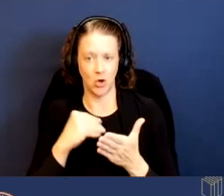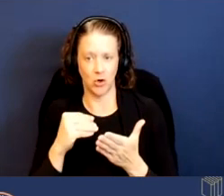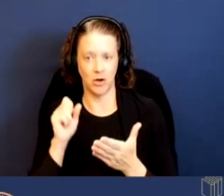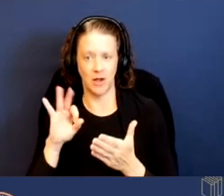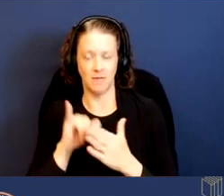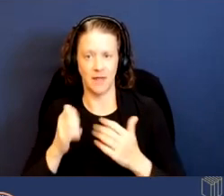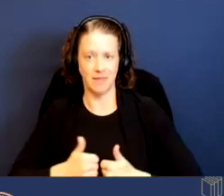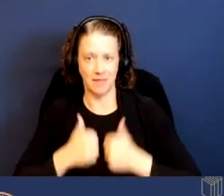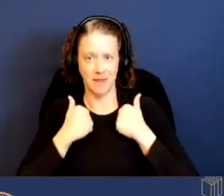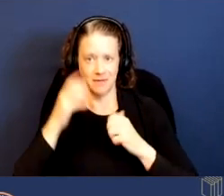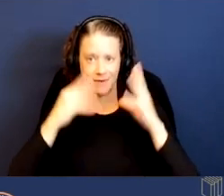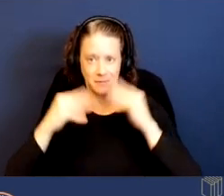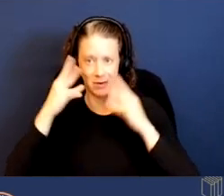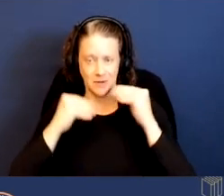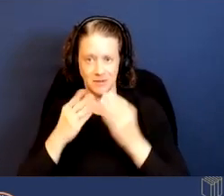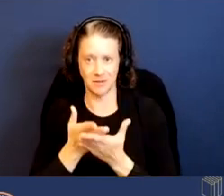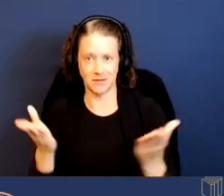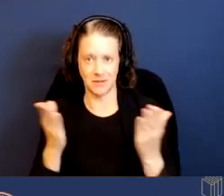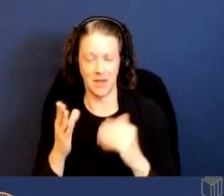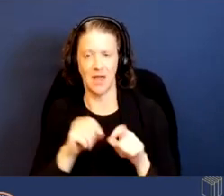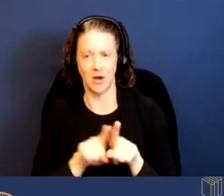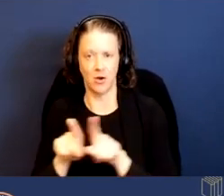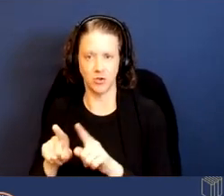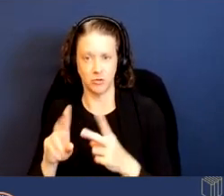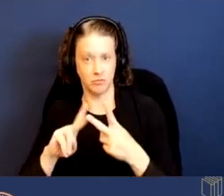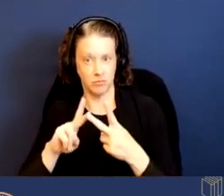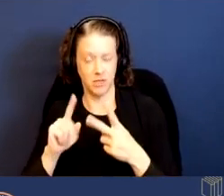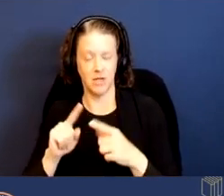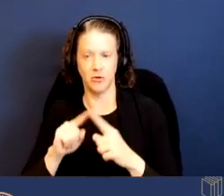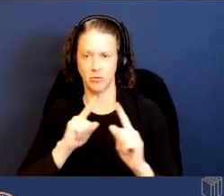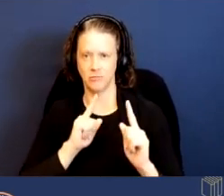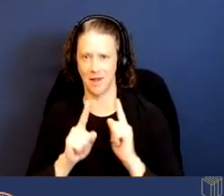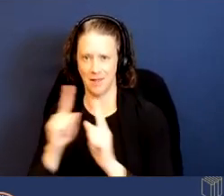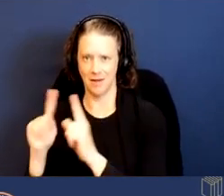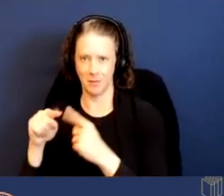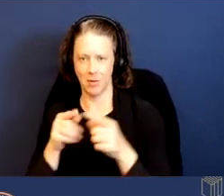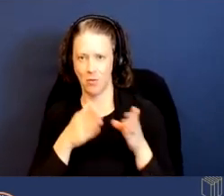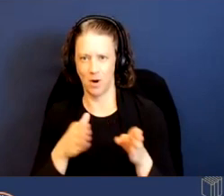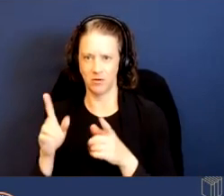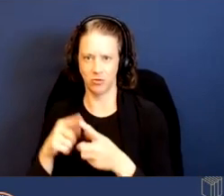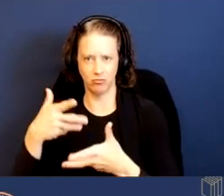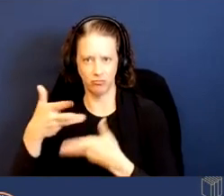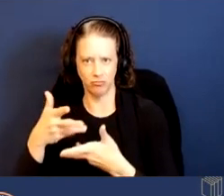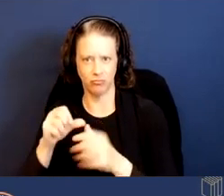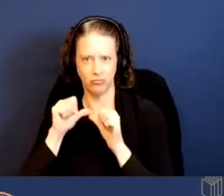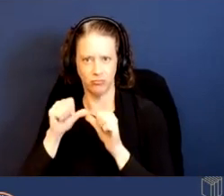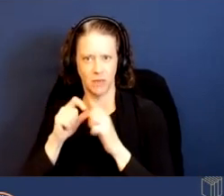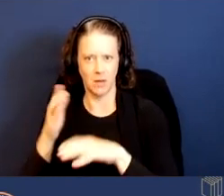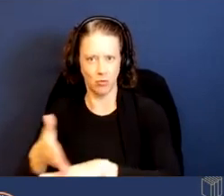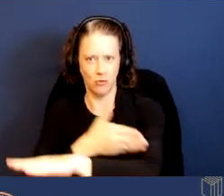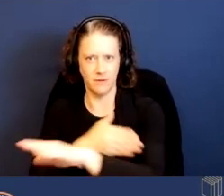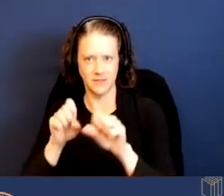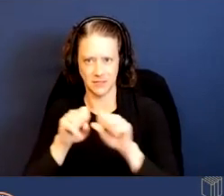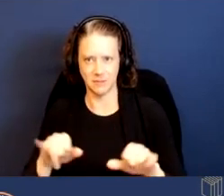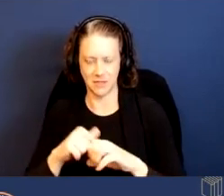lived experiences, and then two, dialogue about ways in which we can continue to improve our systems and our support. And